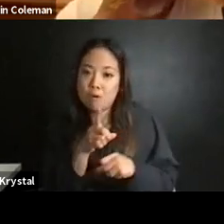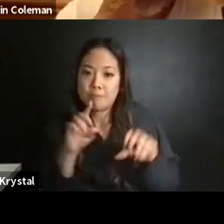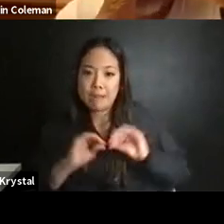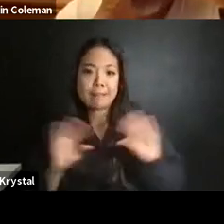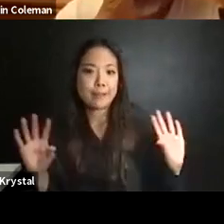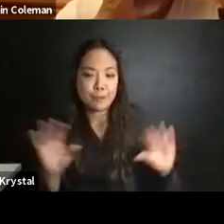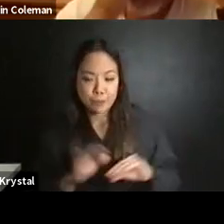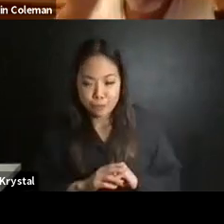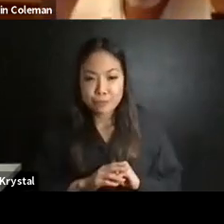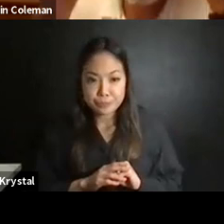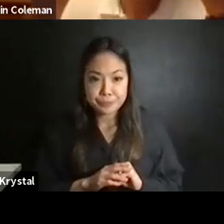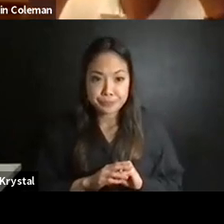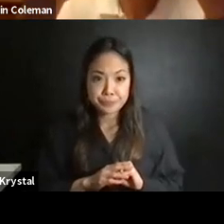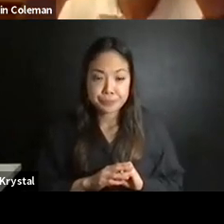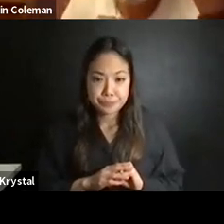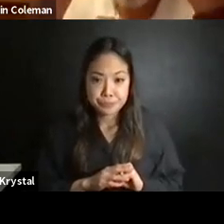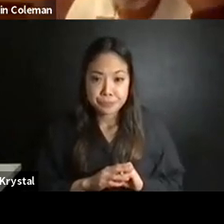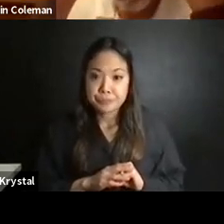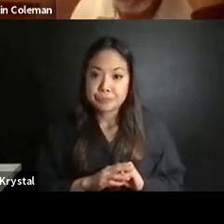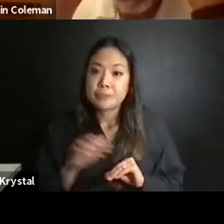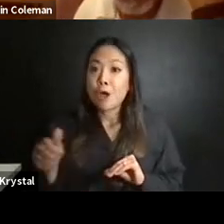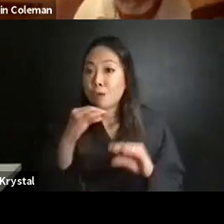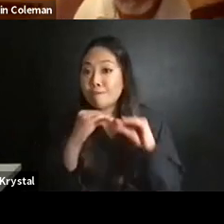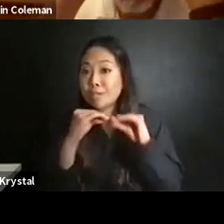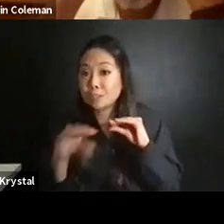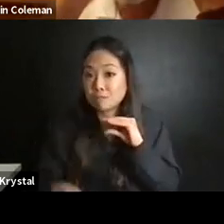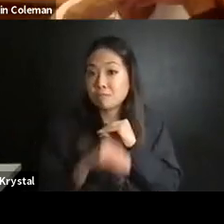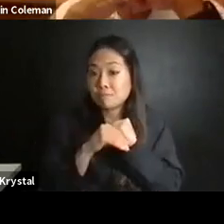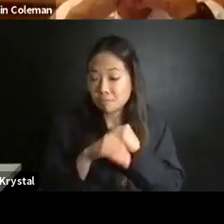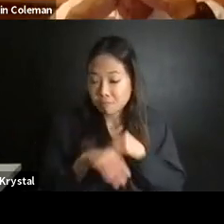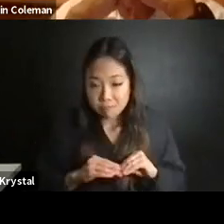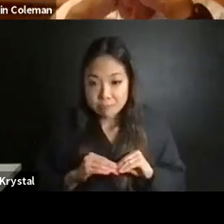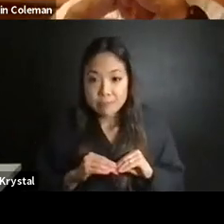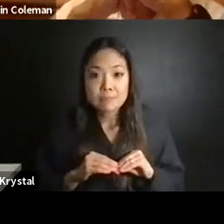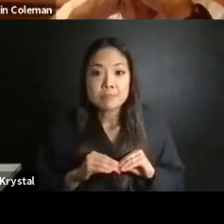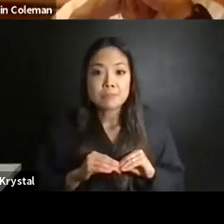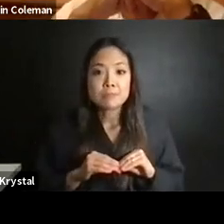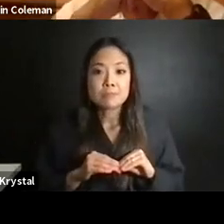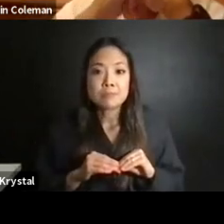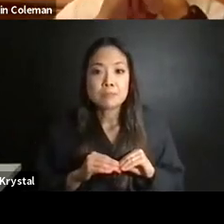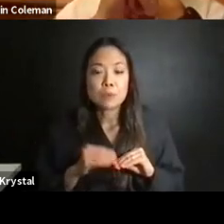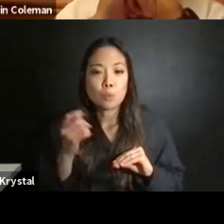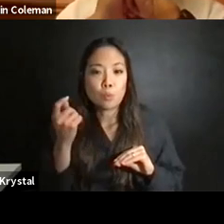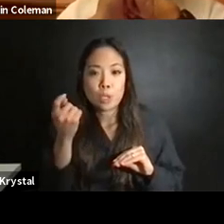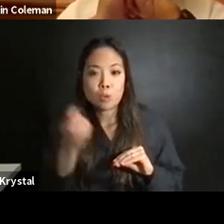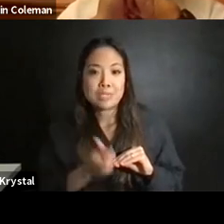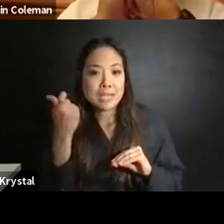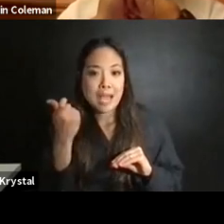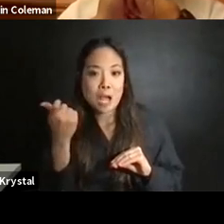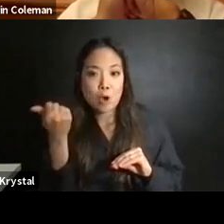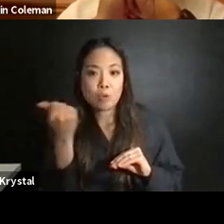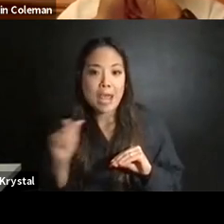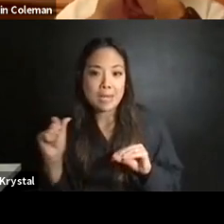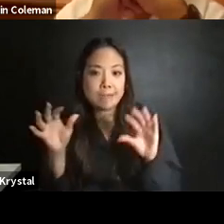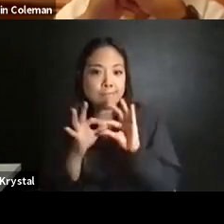additional um revision that we're going to make is that we will be taking out any references to school police from the